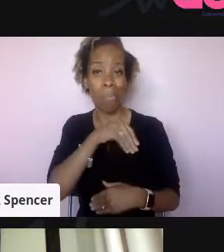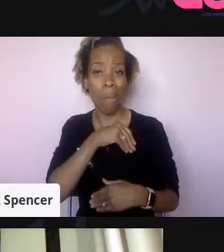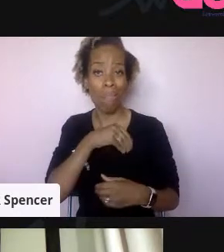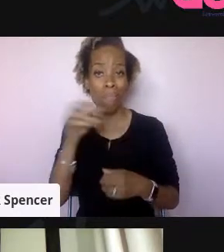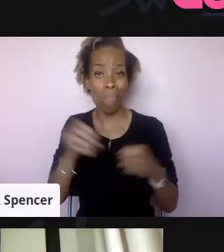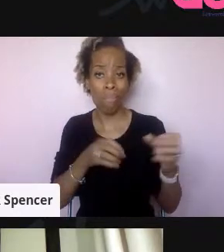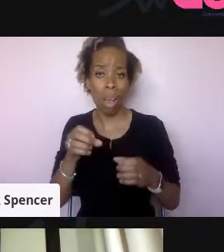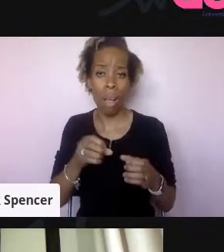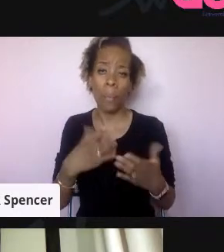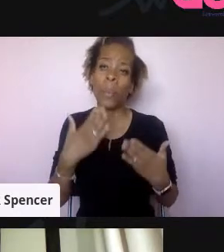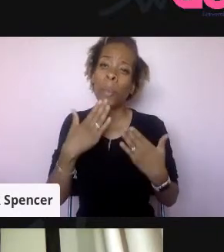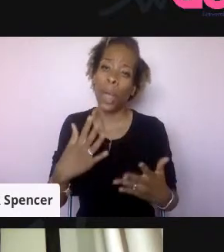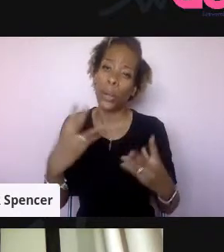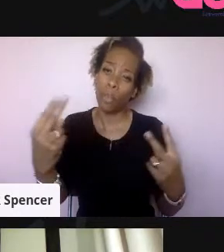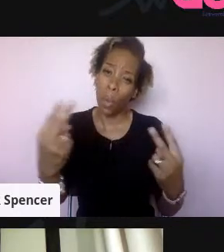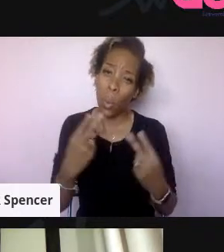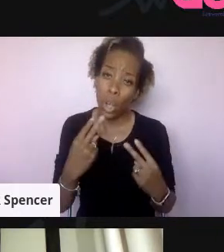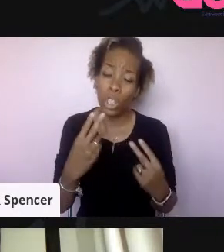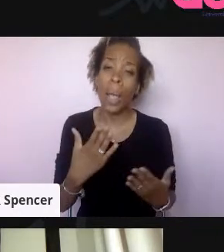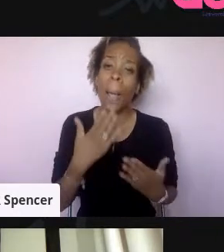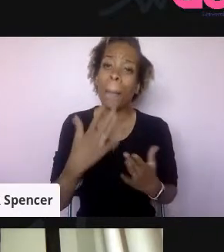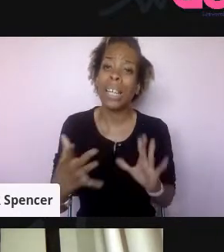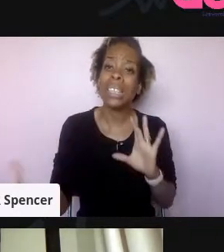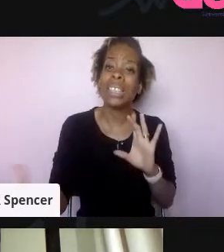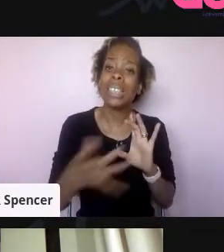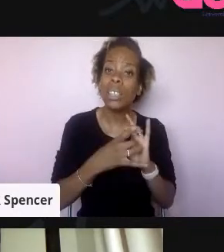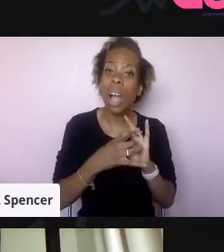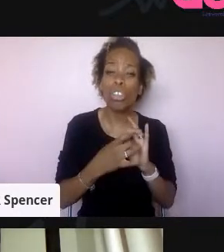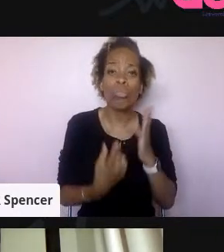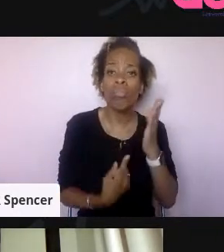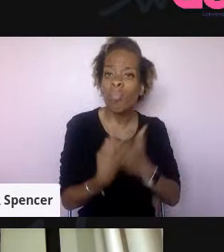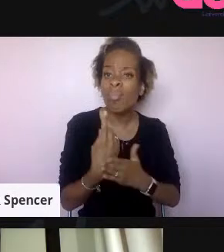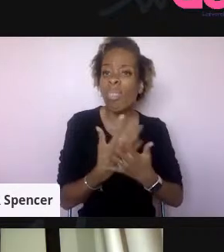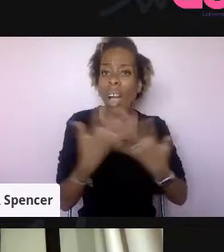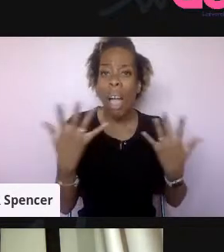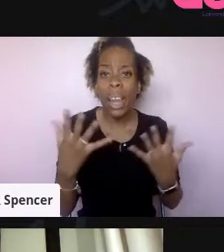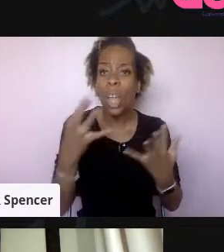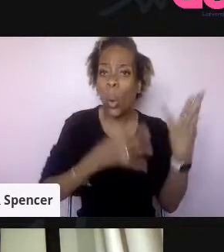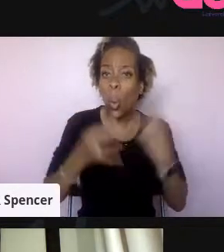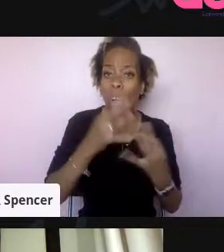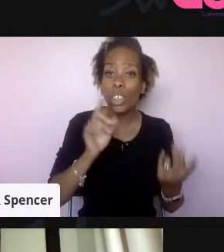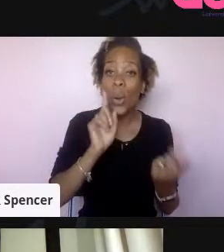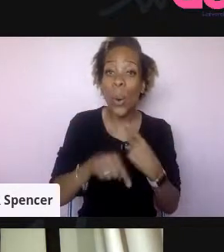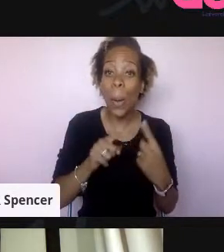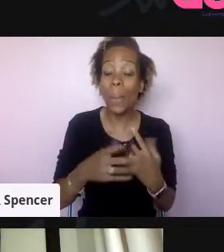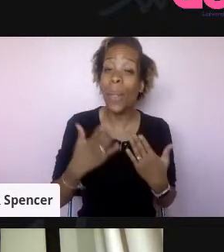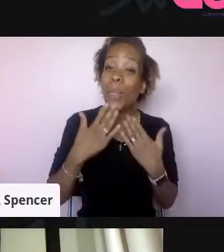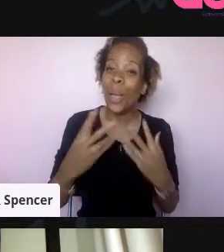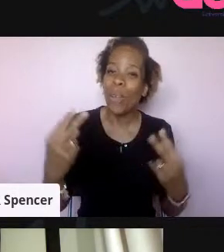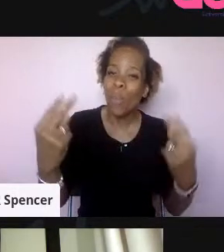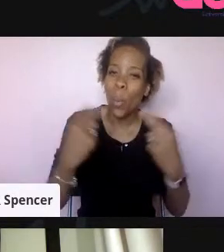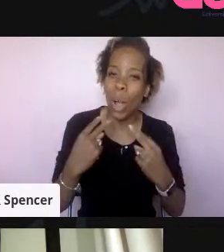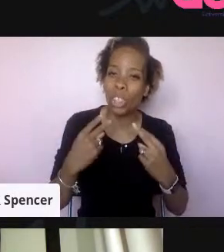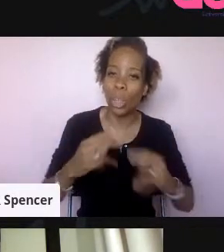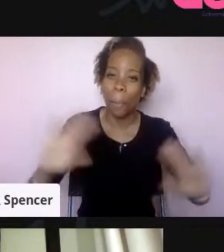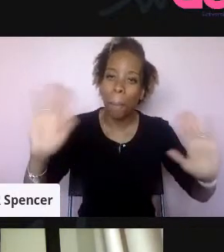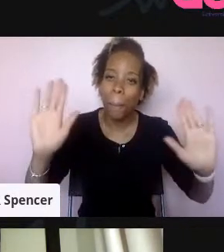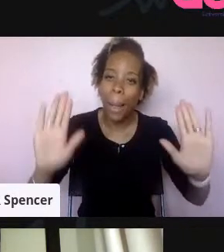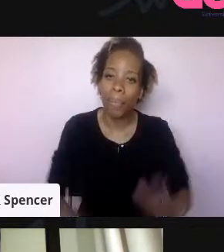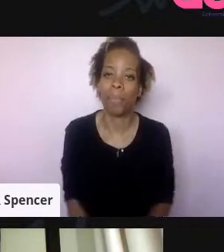other broadcasts and get in touch if you've got questions and comments. And thank you very much for joining us. Thanks.